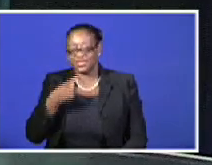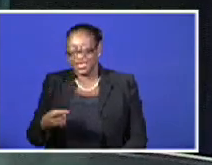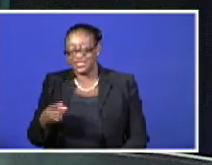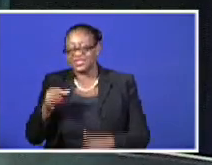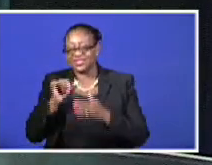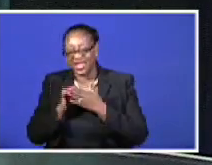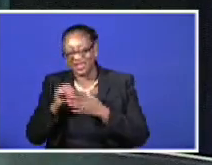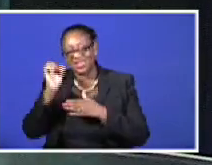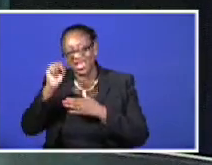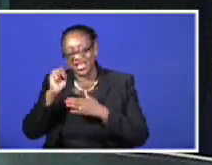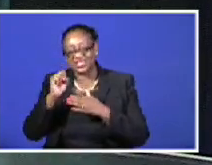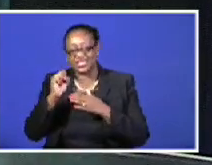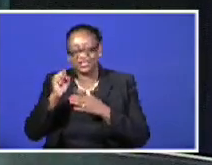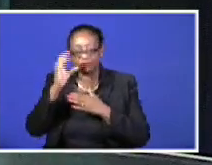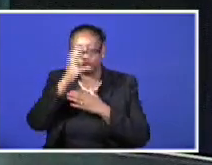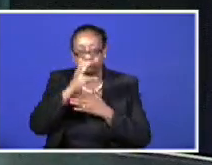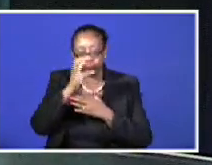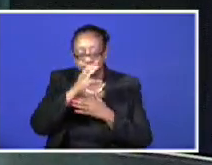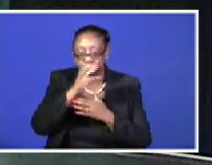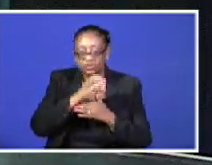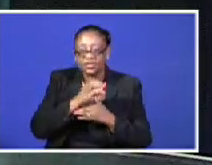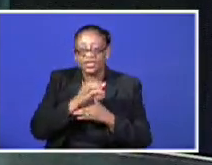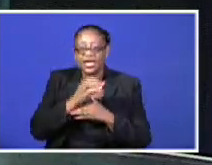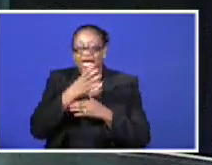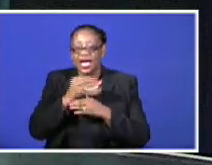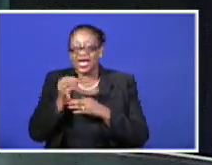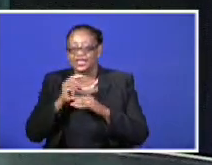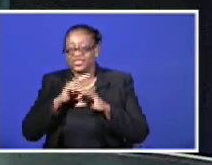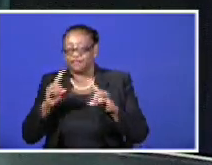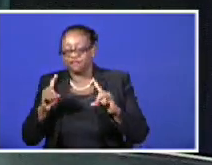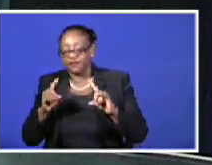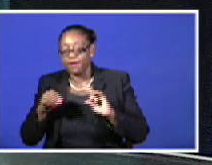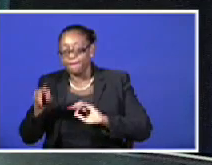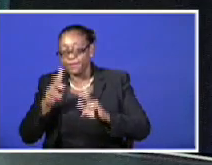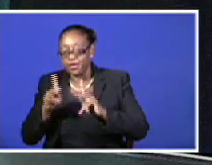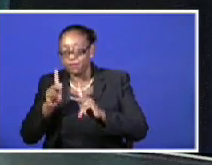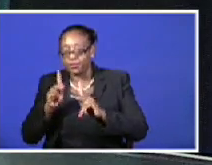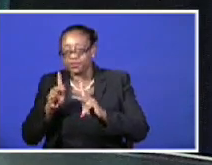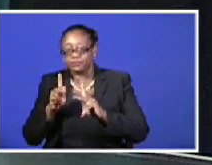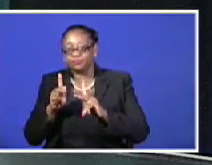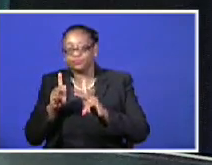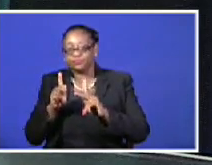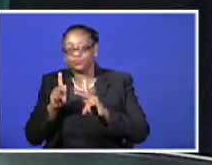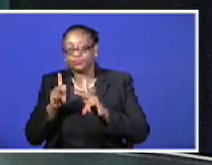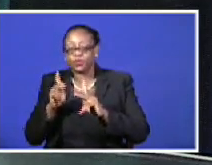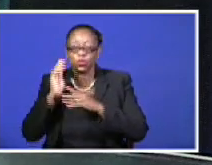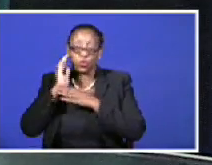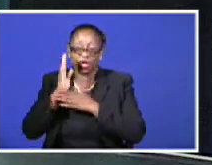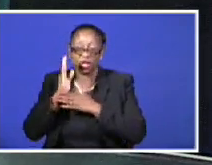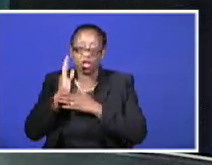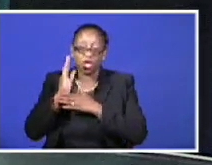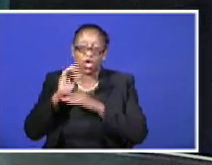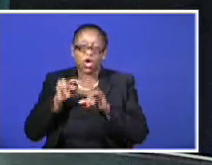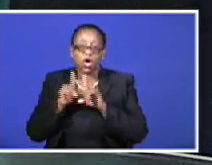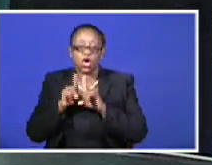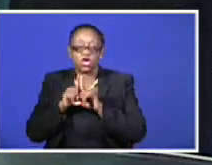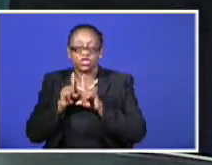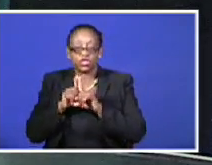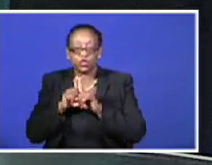taken place. She says officers that would have been in contact with the COVID case would also have been instructed